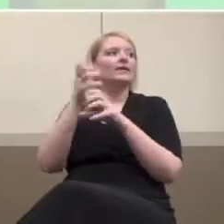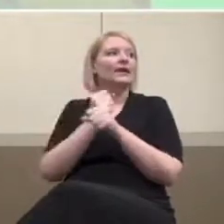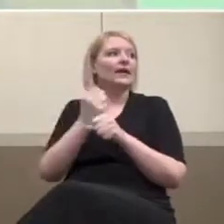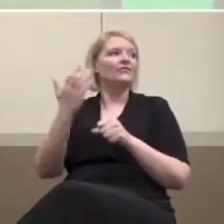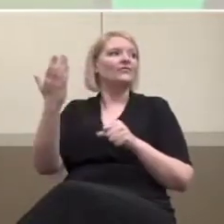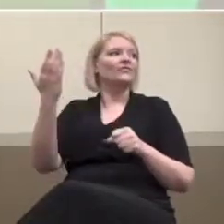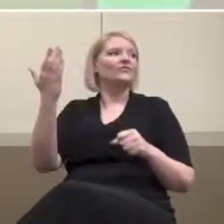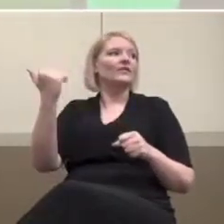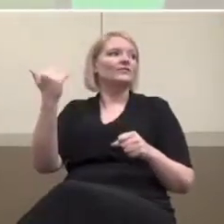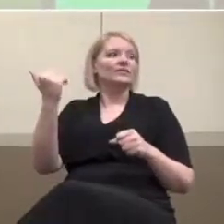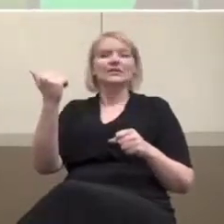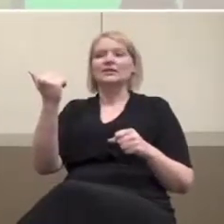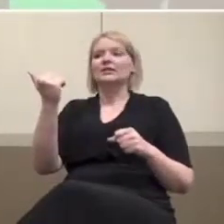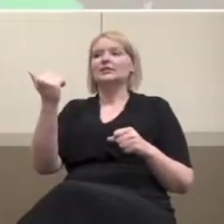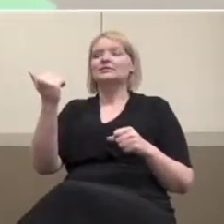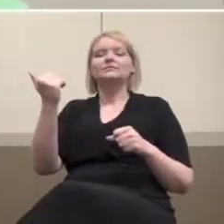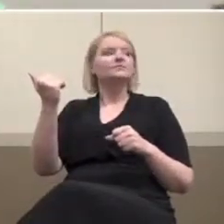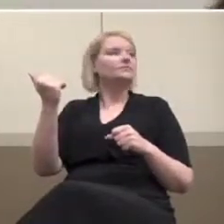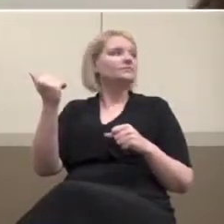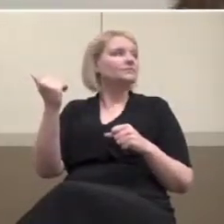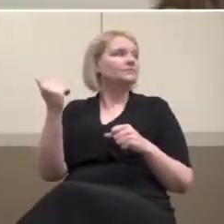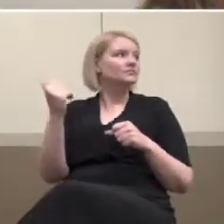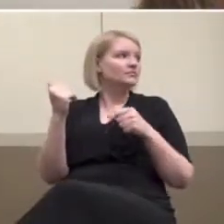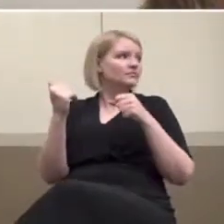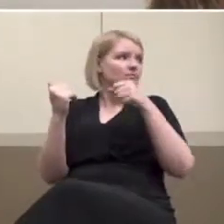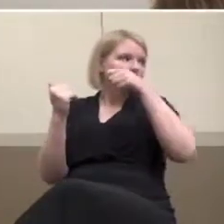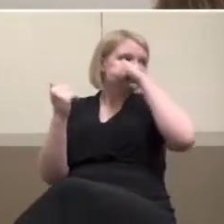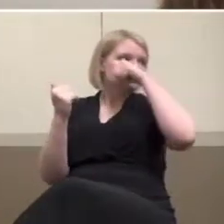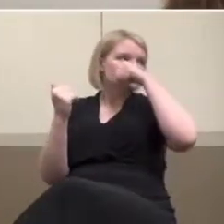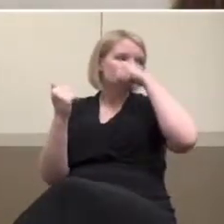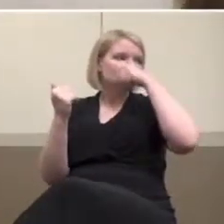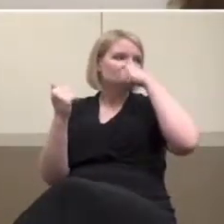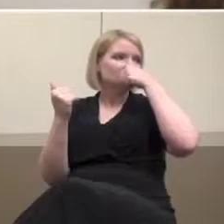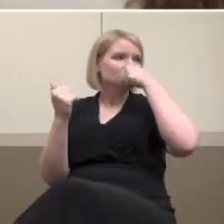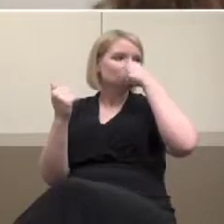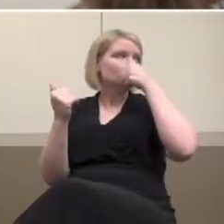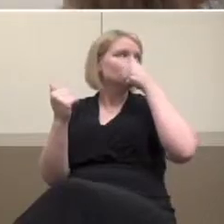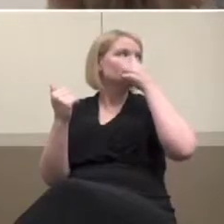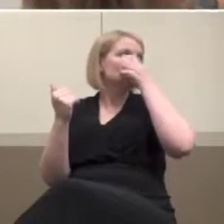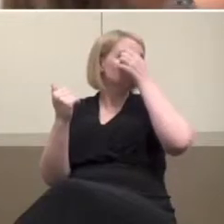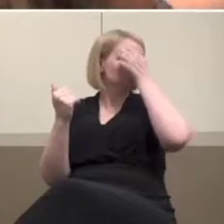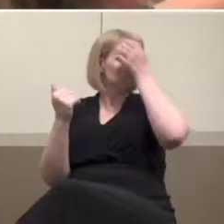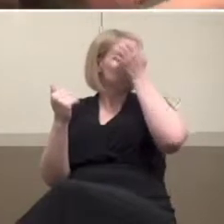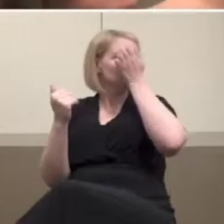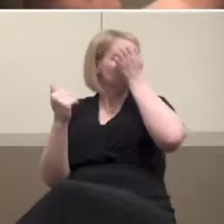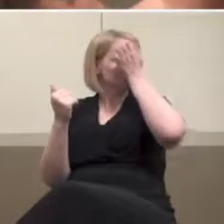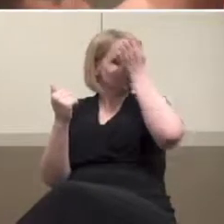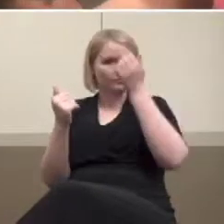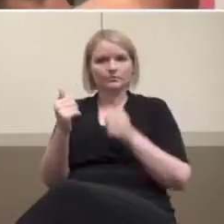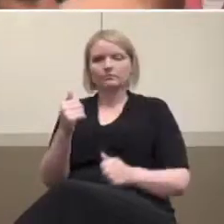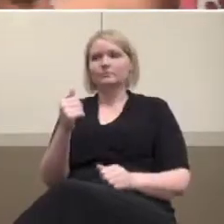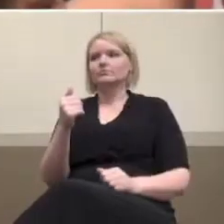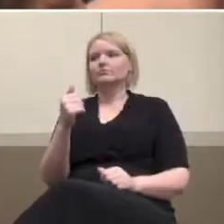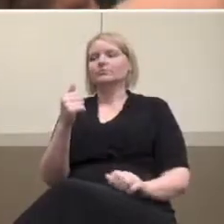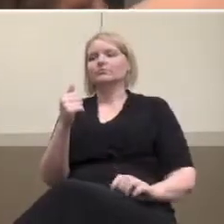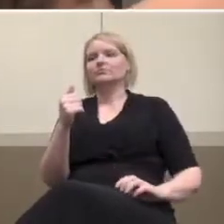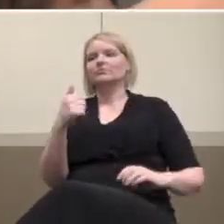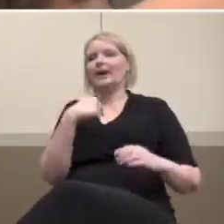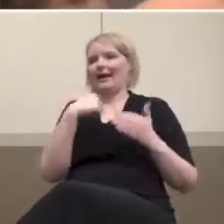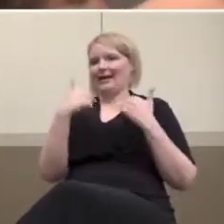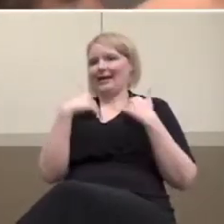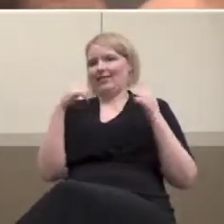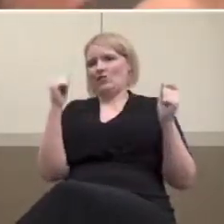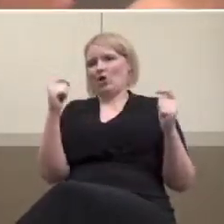they can pick to do our Panther Paw behavior bingo. So I have all of these. These are all kind of